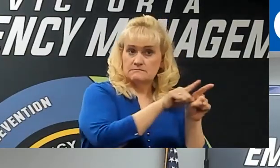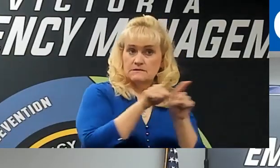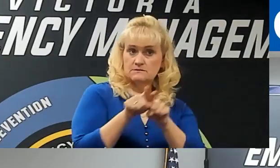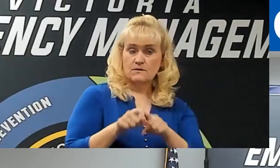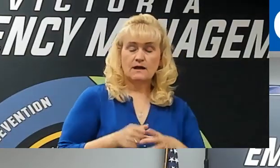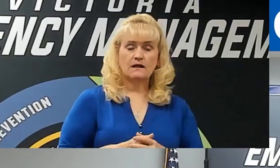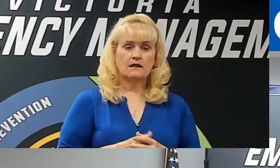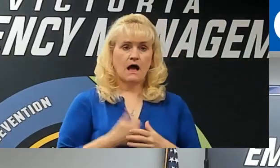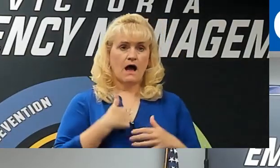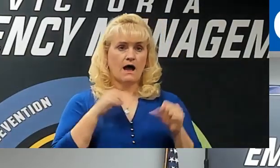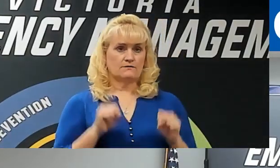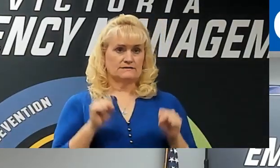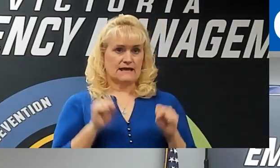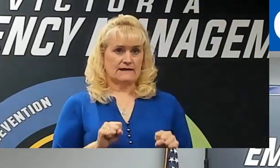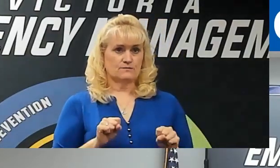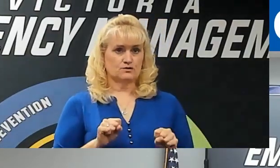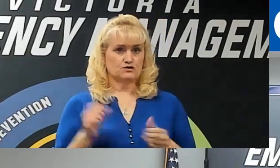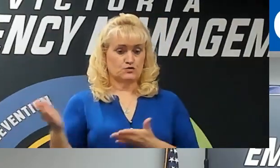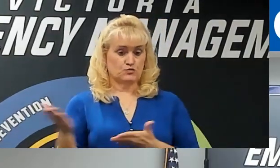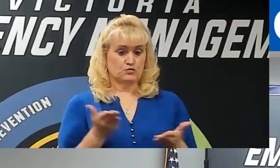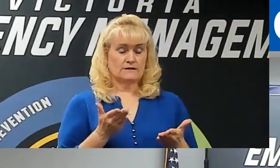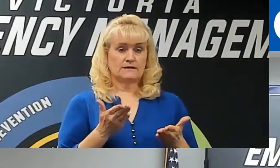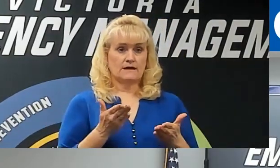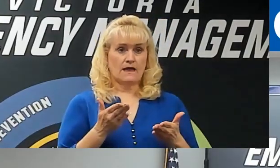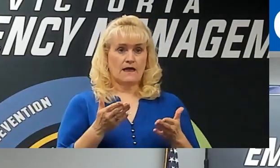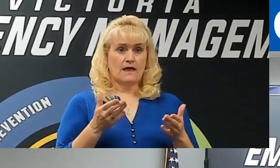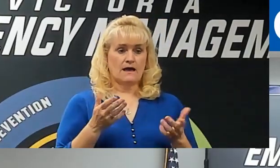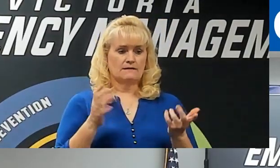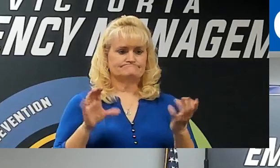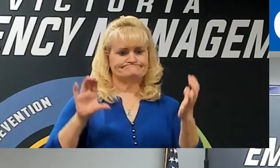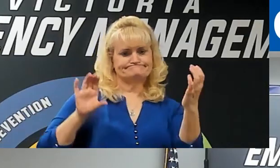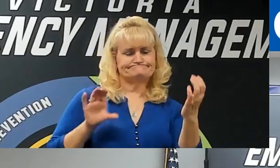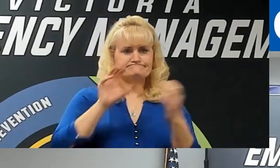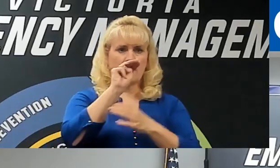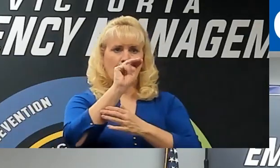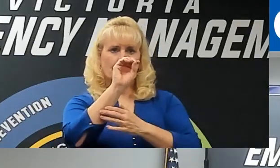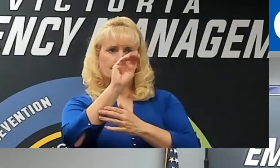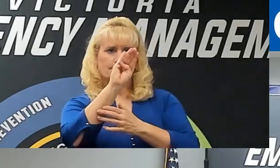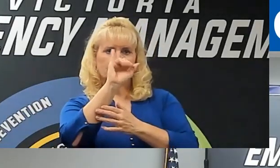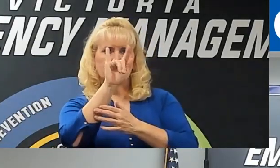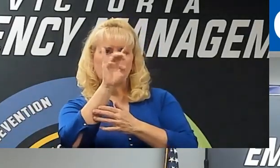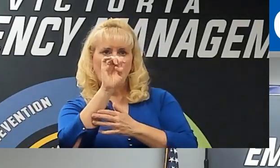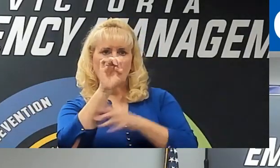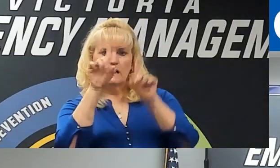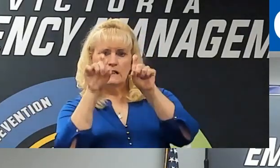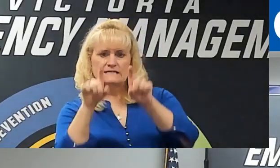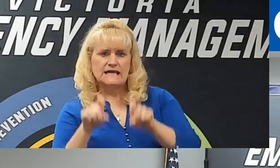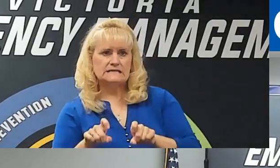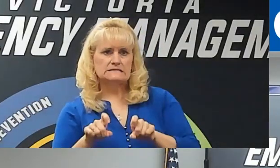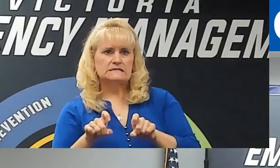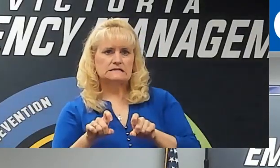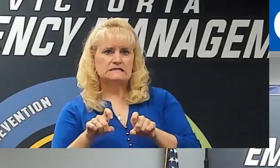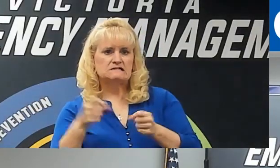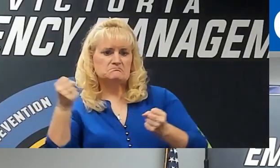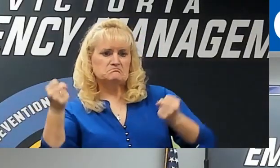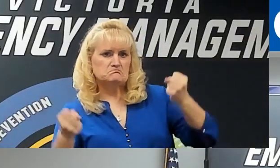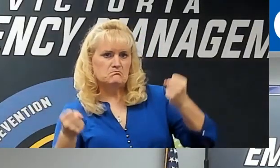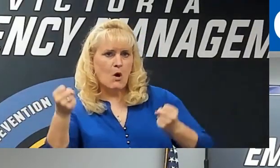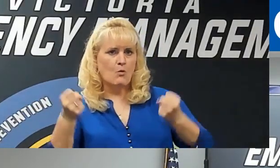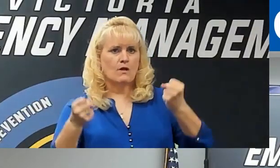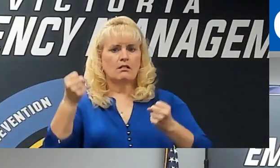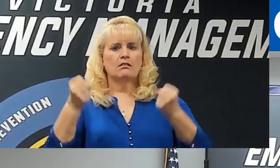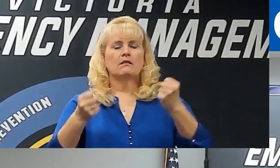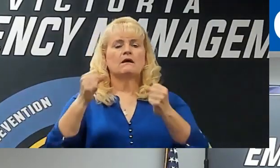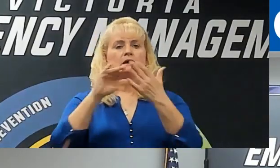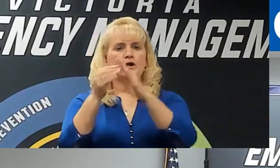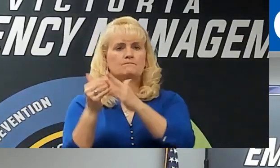bring in a walk-up mobile testing site. That will be Thursday and Friday. I think the judge mentioned that earlier. It's going to be Thursday 8 to 4 and then